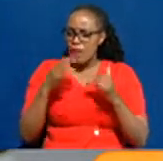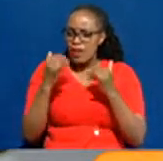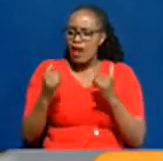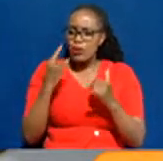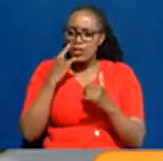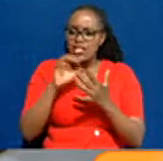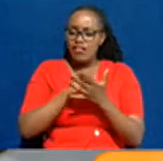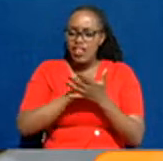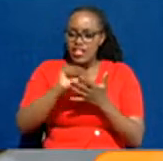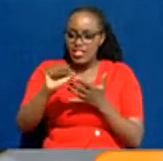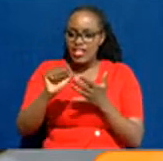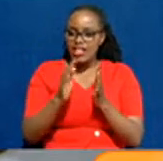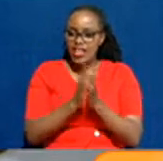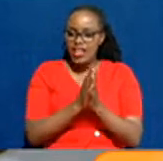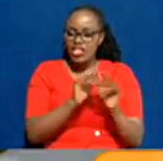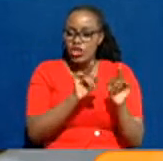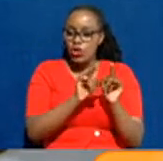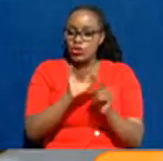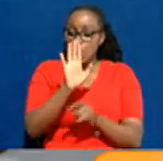saint.